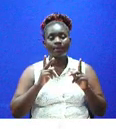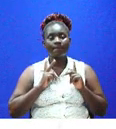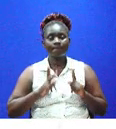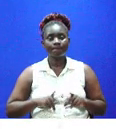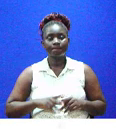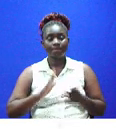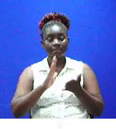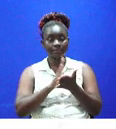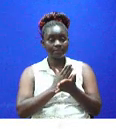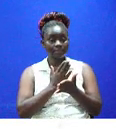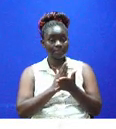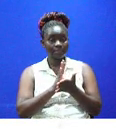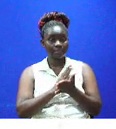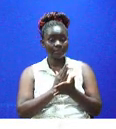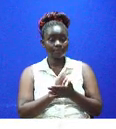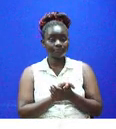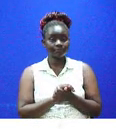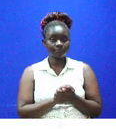sharing